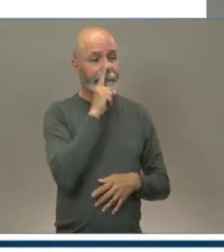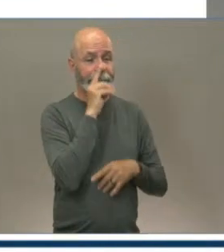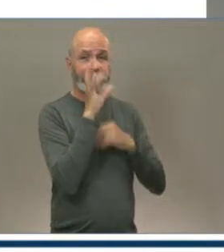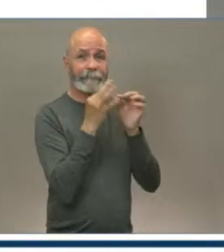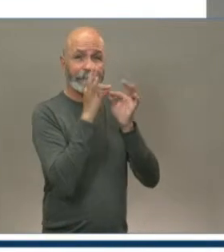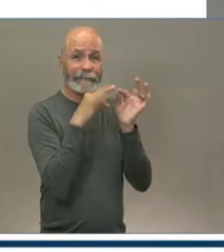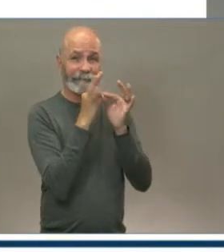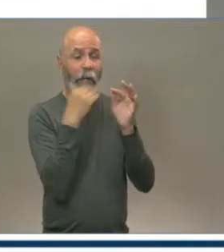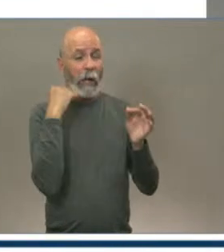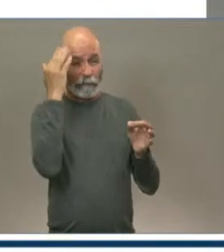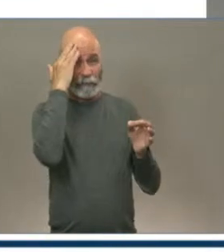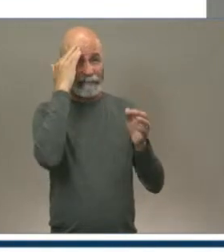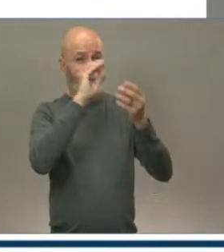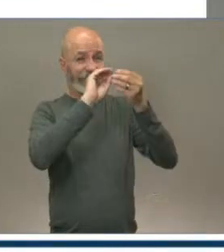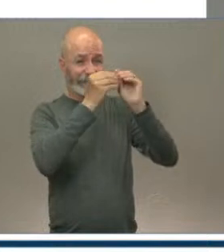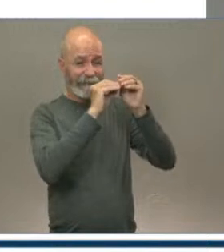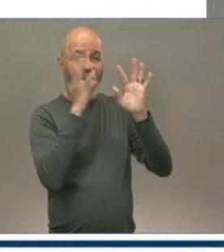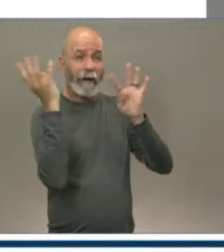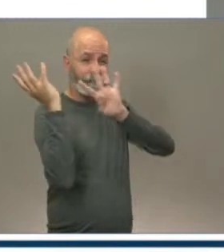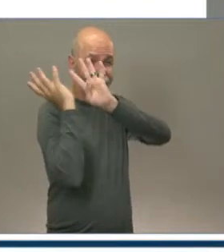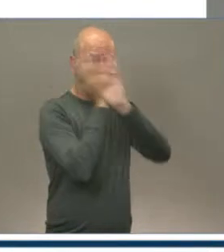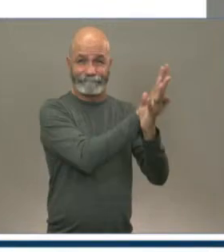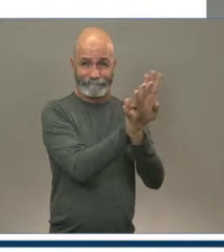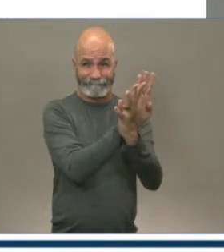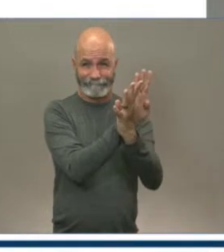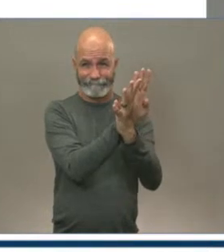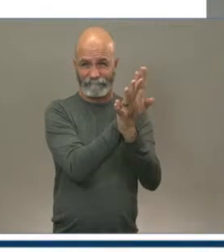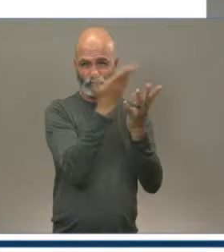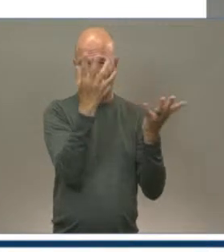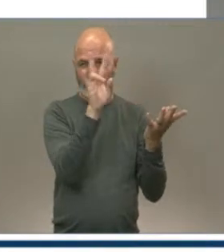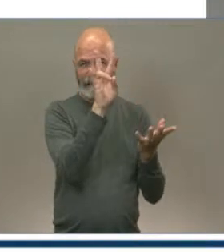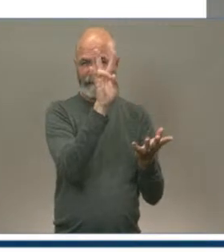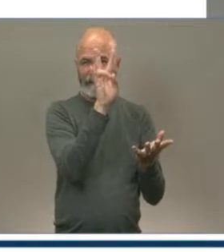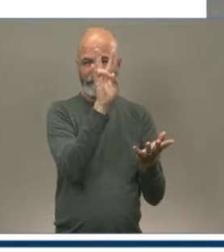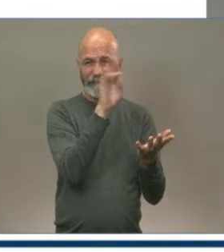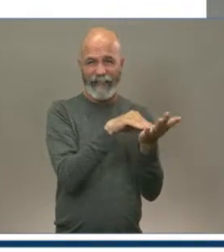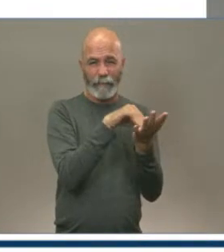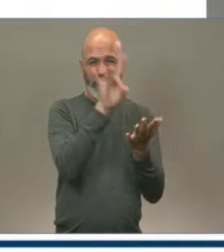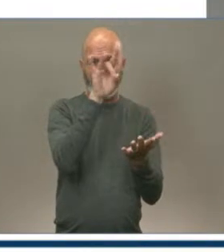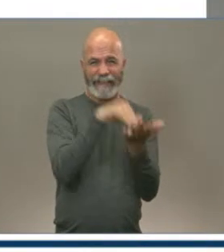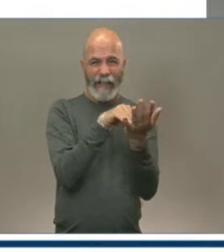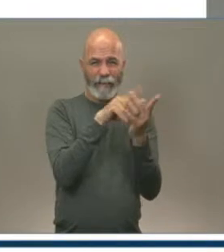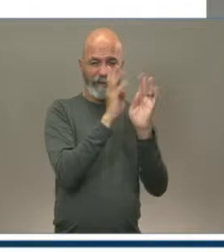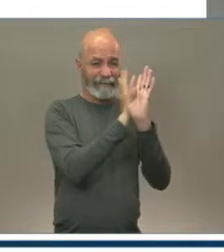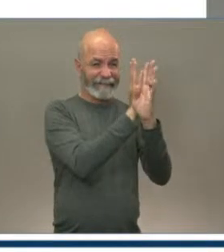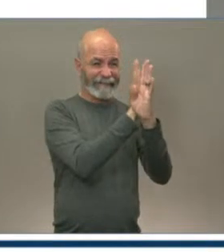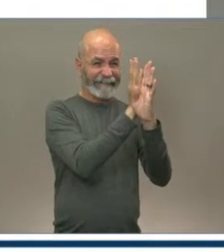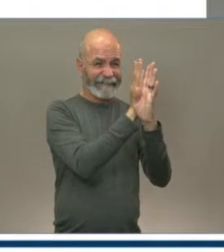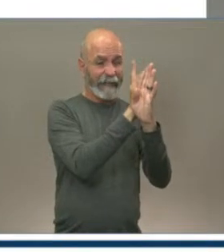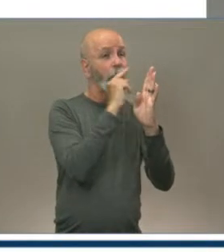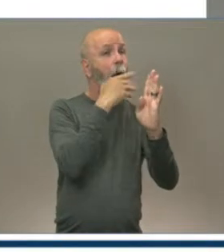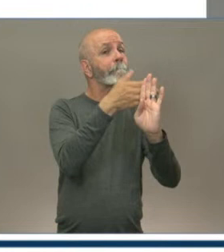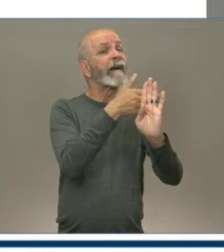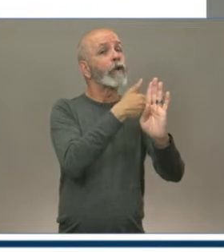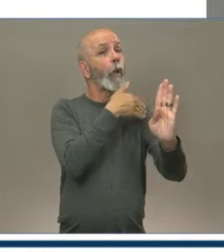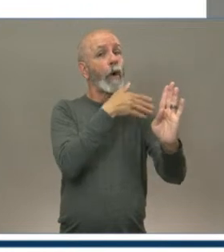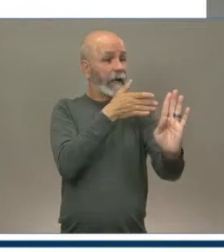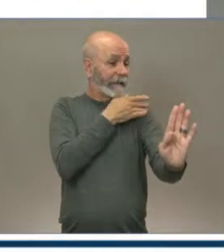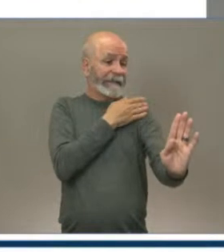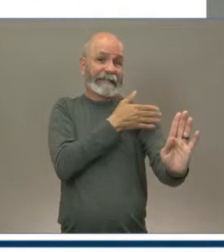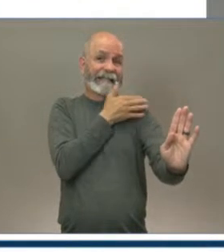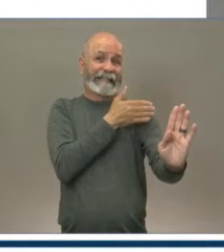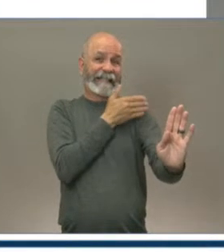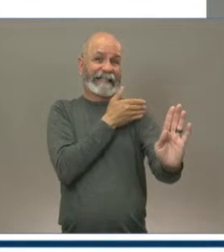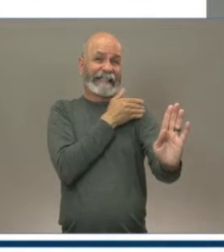down, 7,000 or 8,000, you have to remember that prior to this surge, we were testing as low as